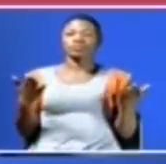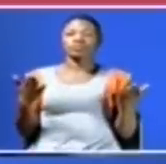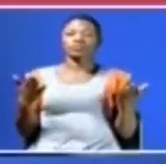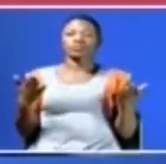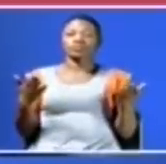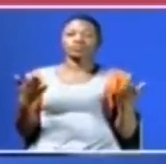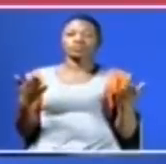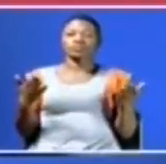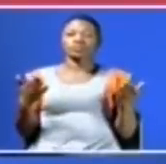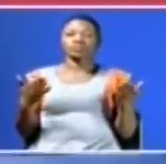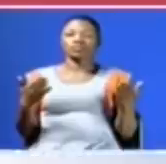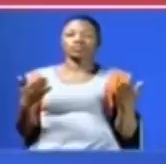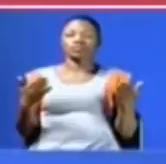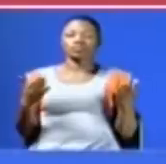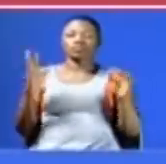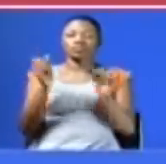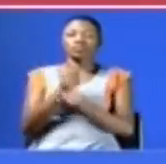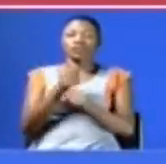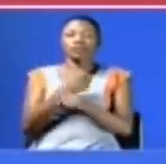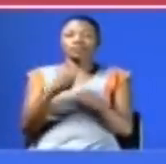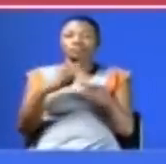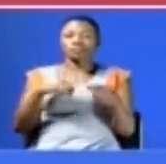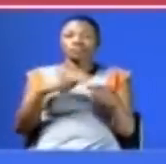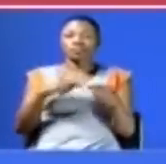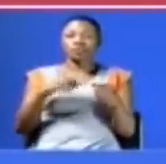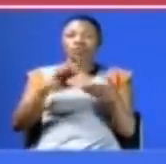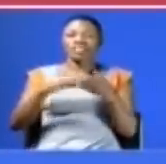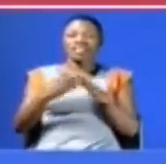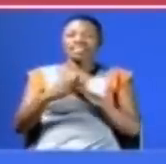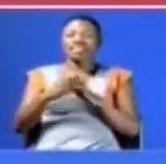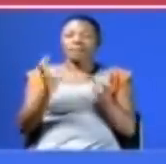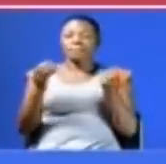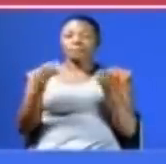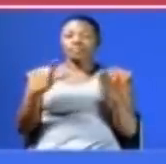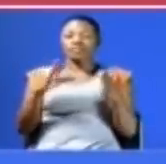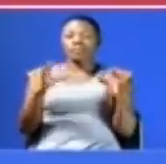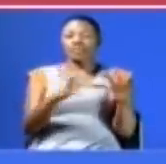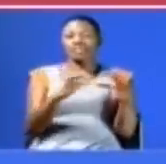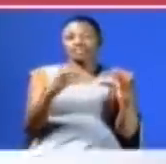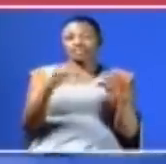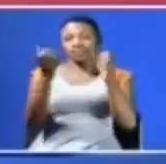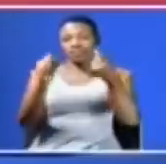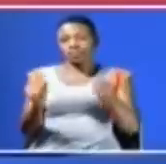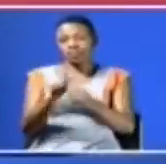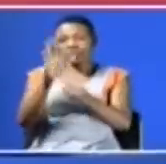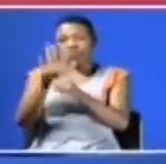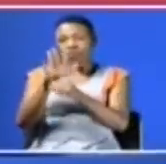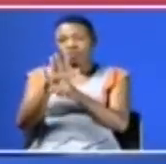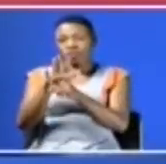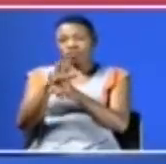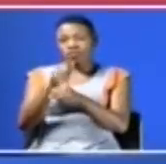we have not been able to design a multi-party system which works. There's a phrase you will be hearing a